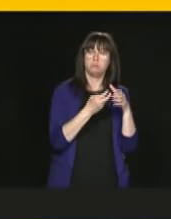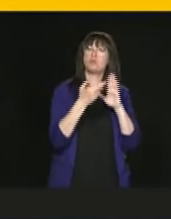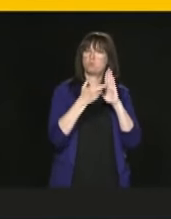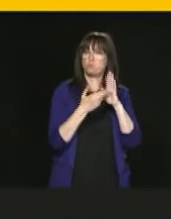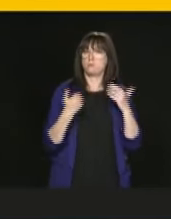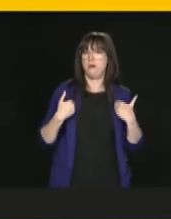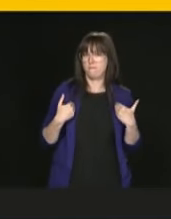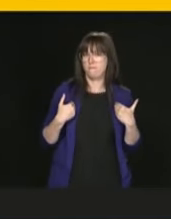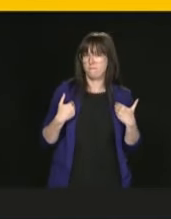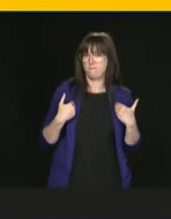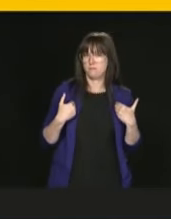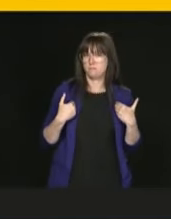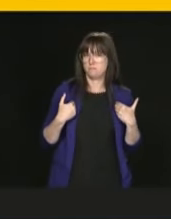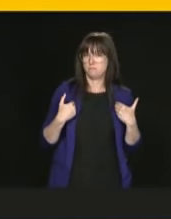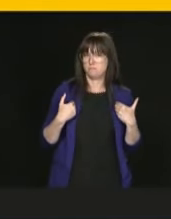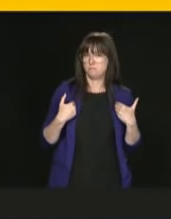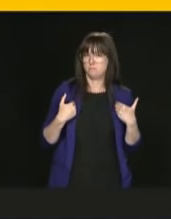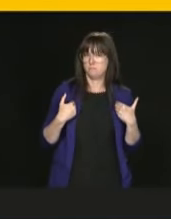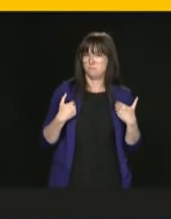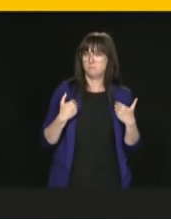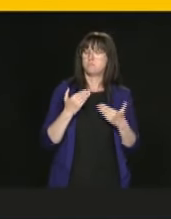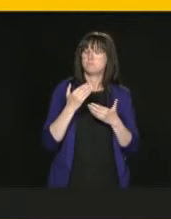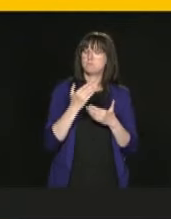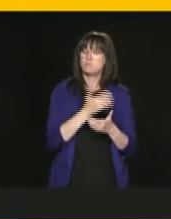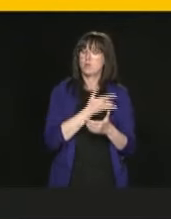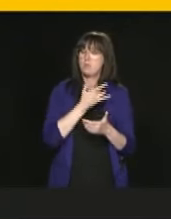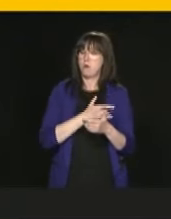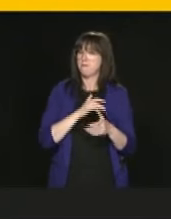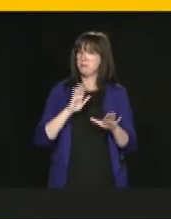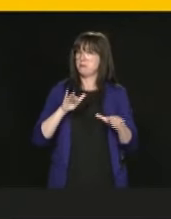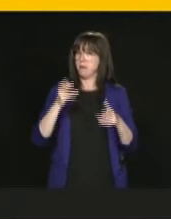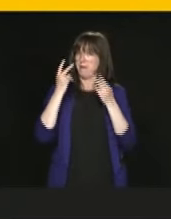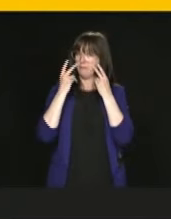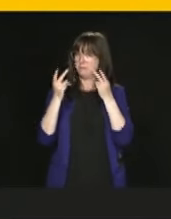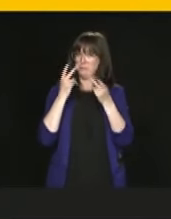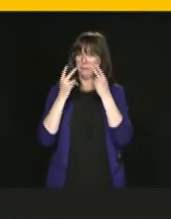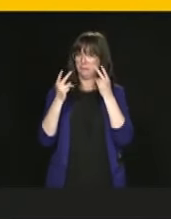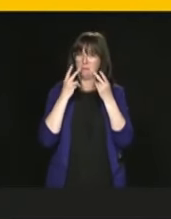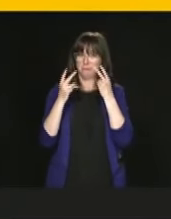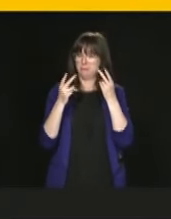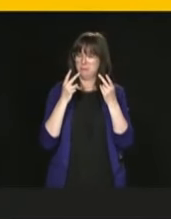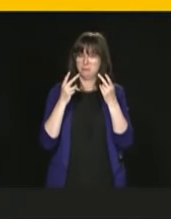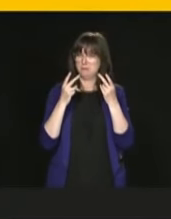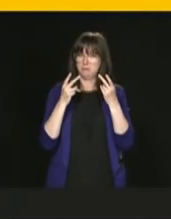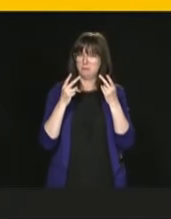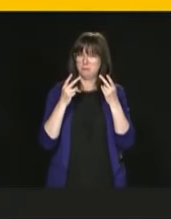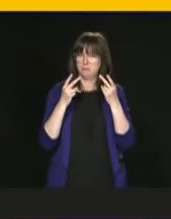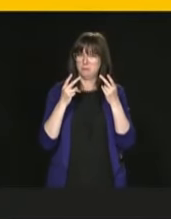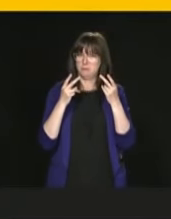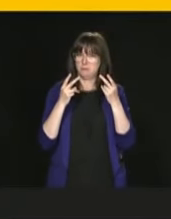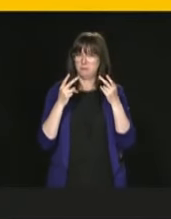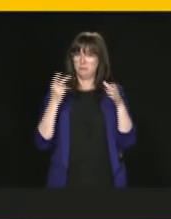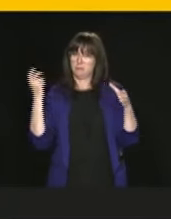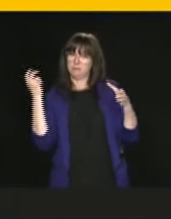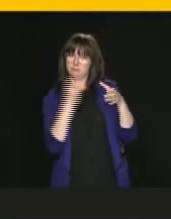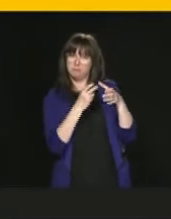particular provinces that haven't seen cases or haven't seen transmission, but also if they